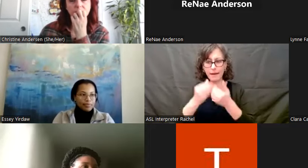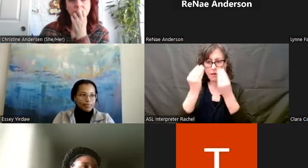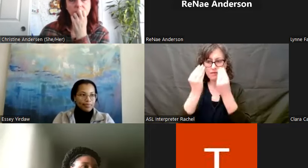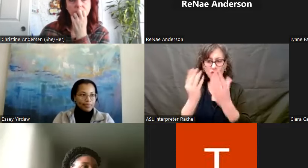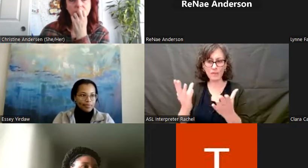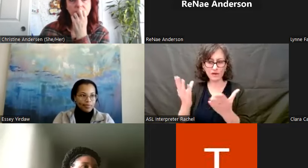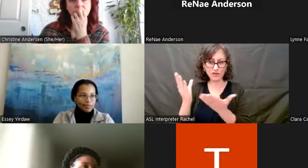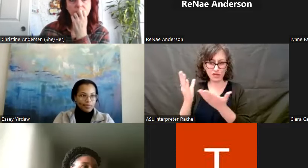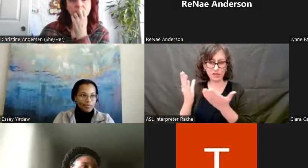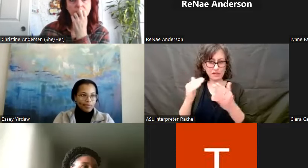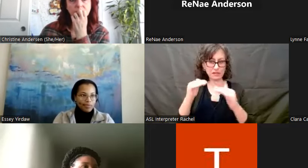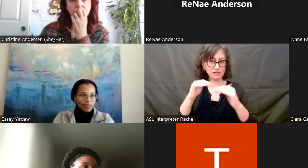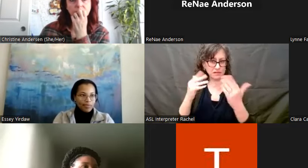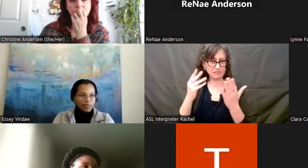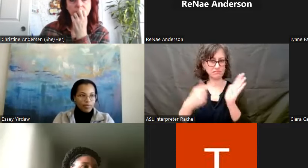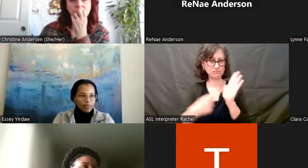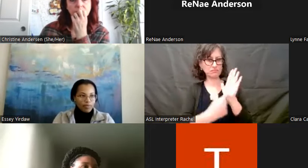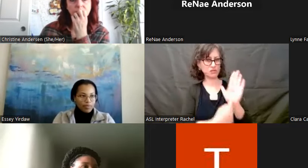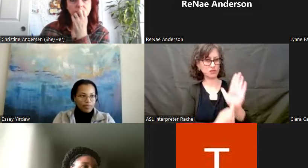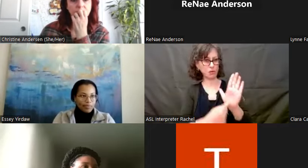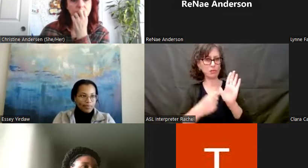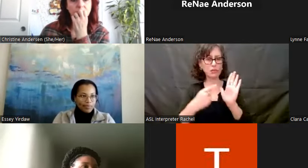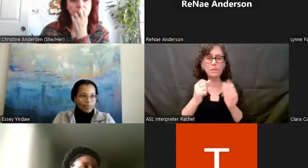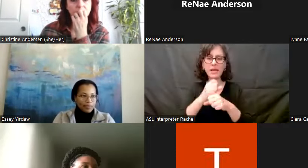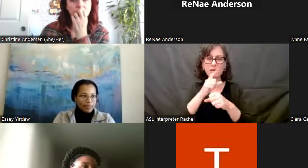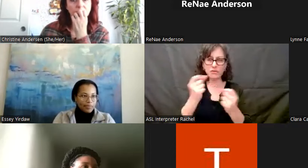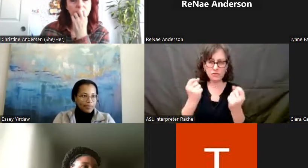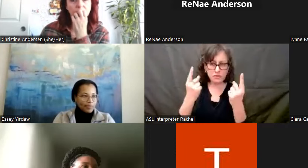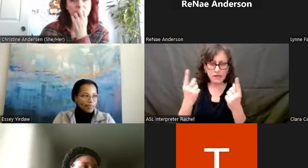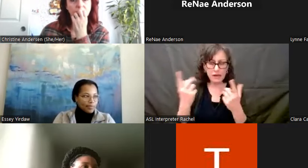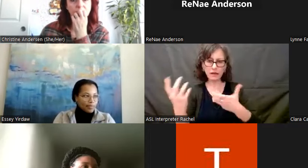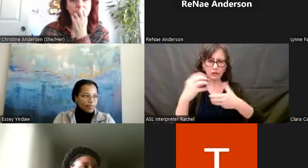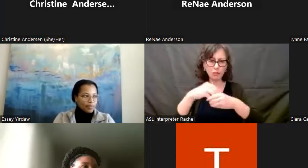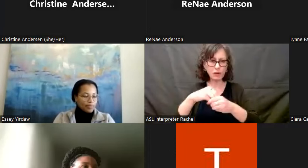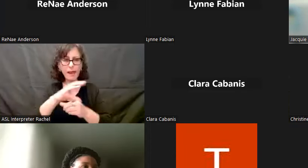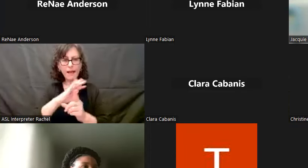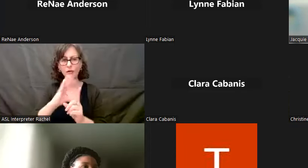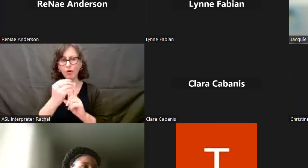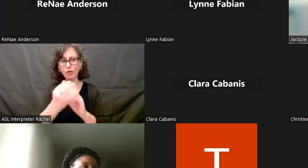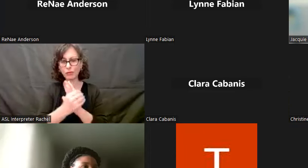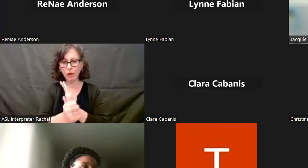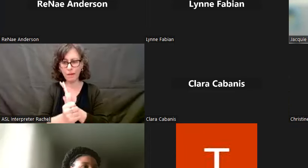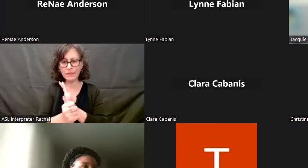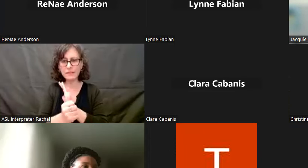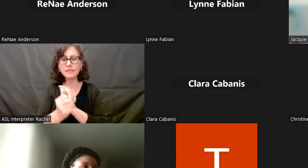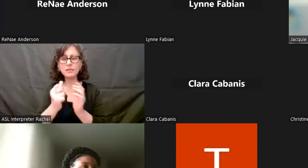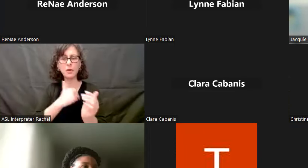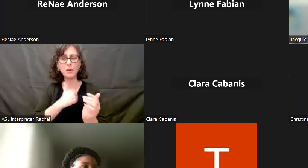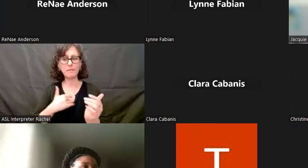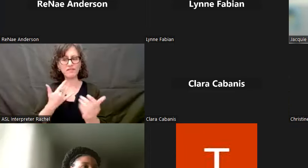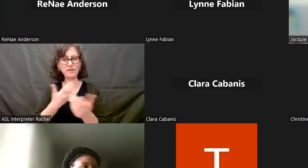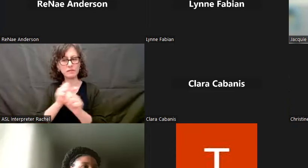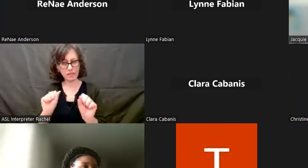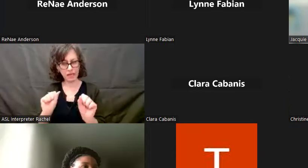members, and to ensure inclusivity and cultural competency, so members feel safe and members